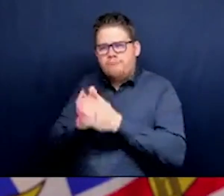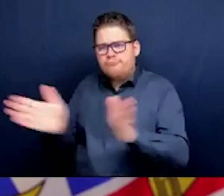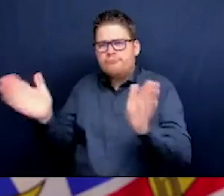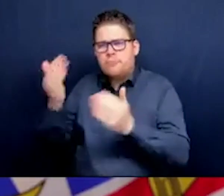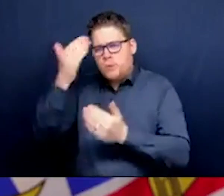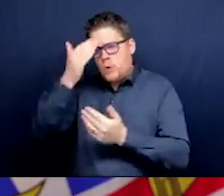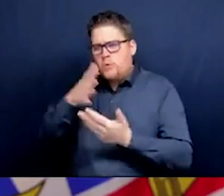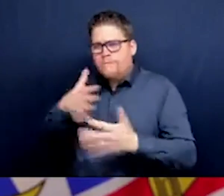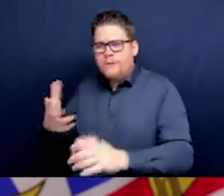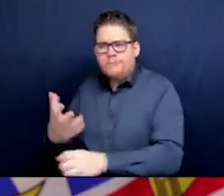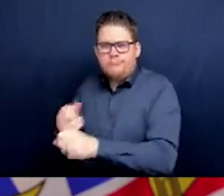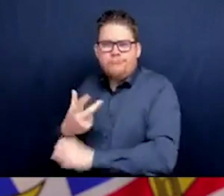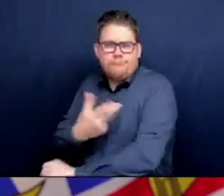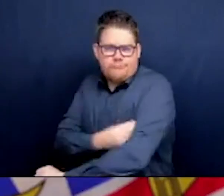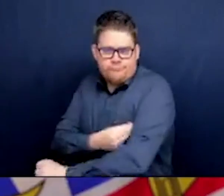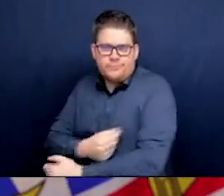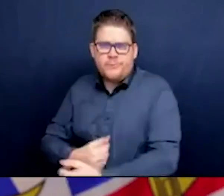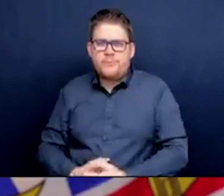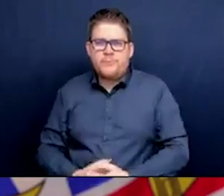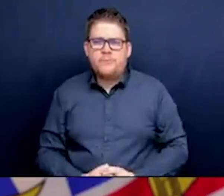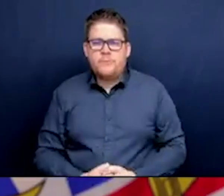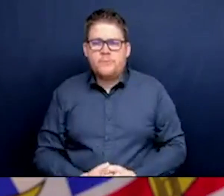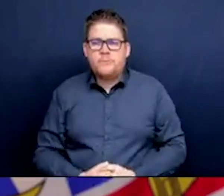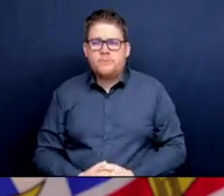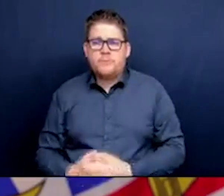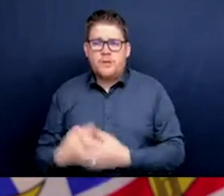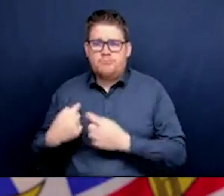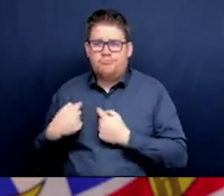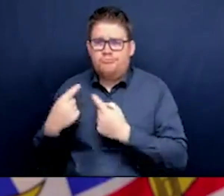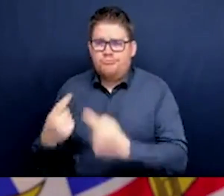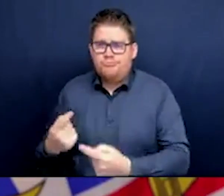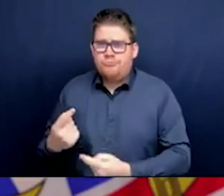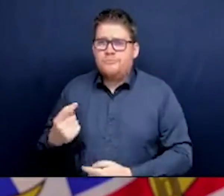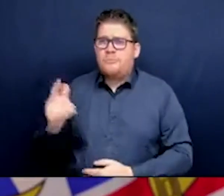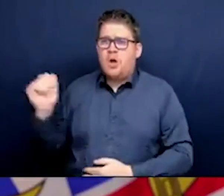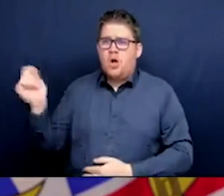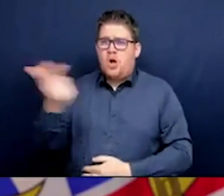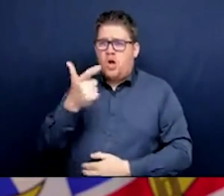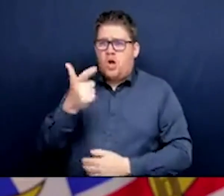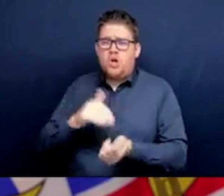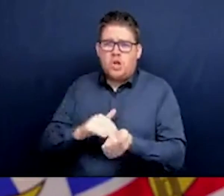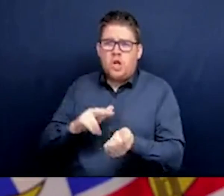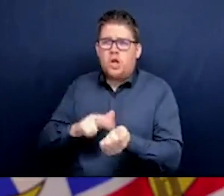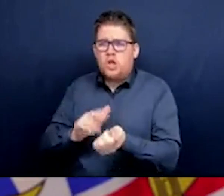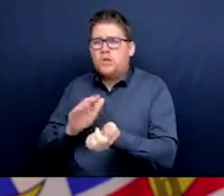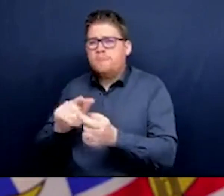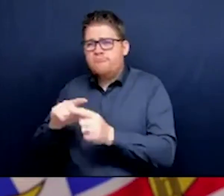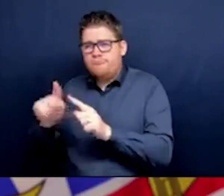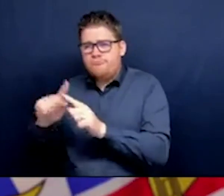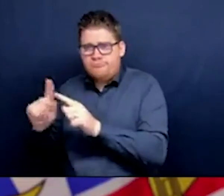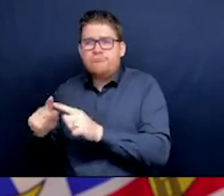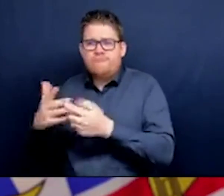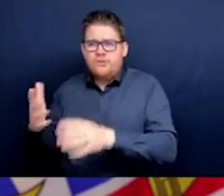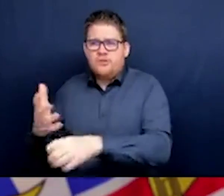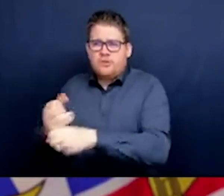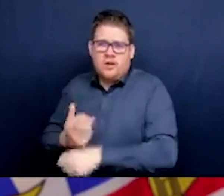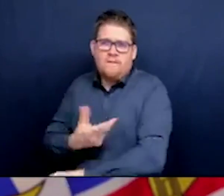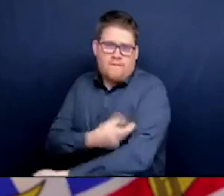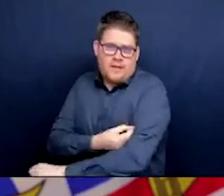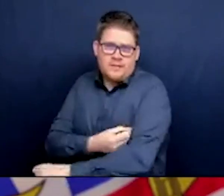coverage amongst all regulated health professionals in British Columbia. Among practicing regulated health